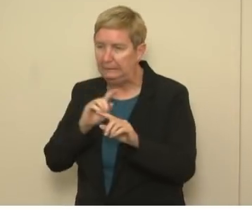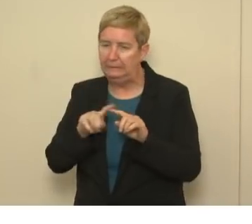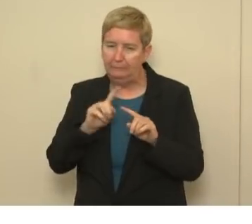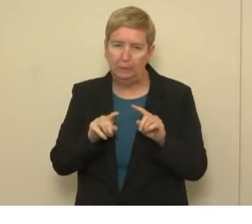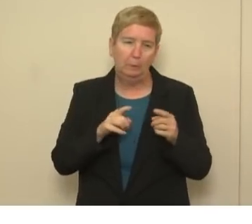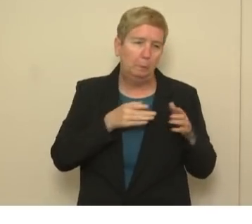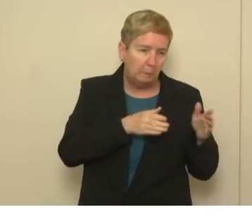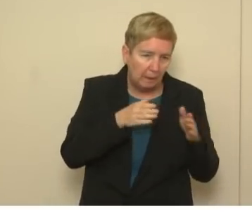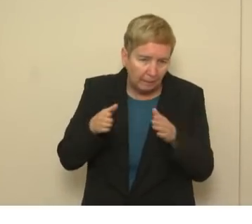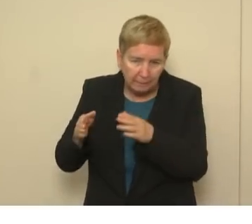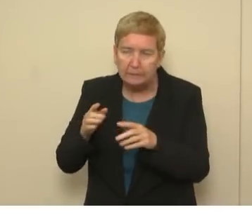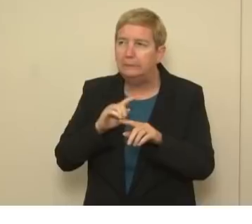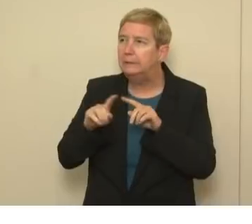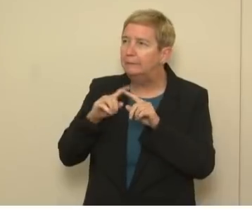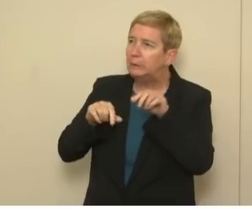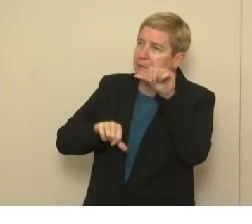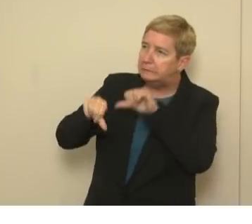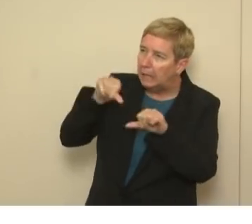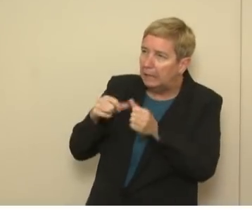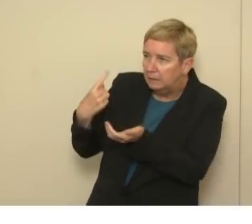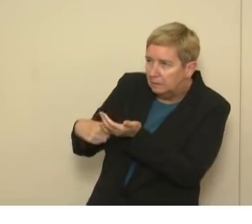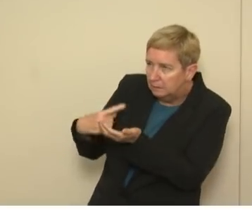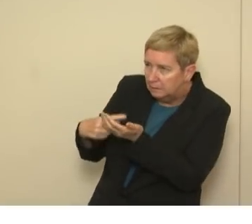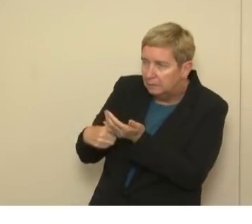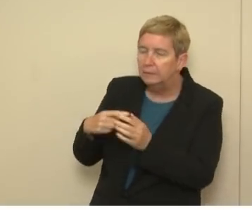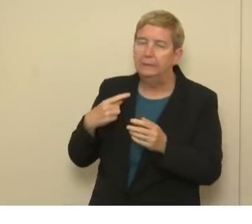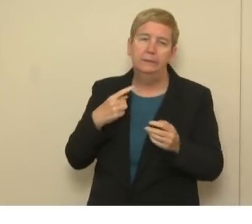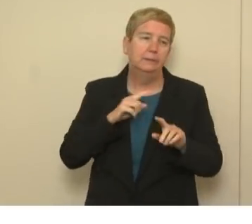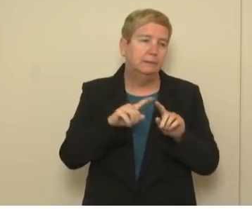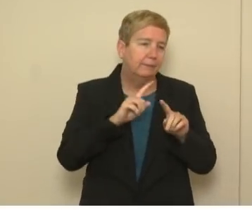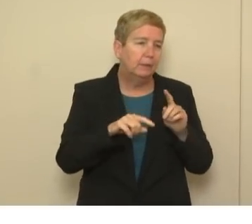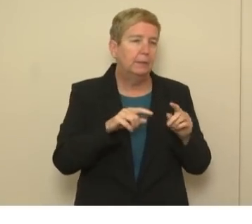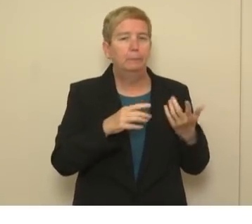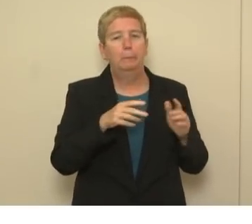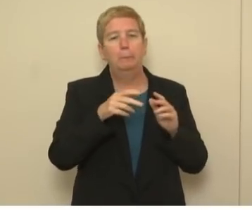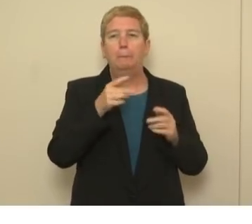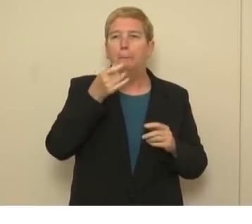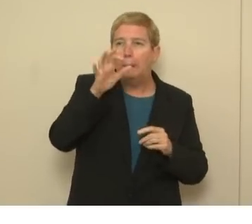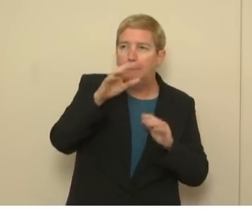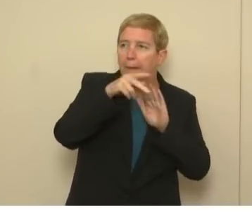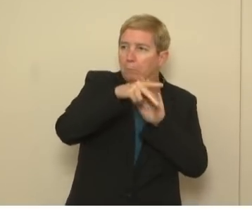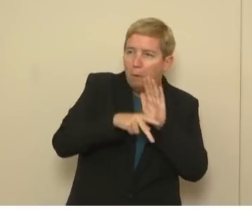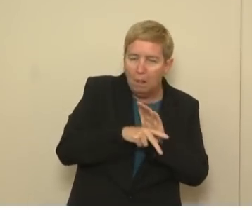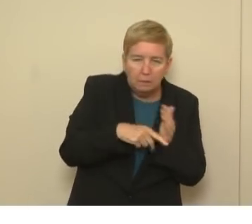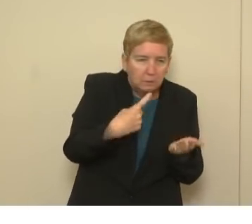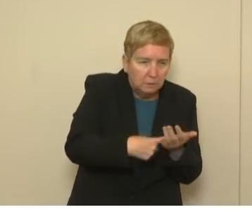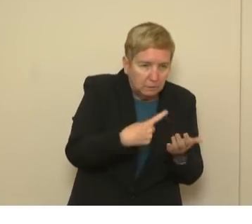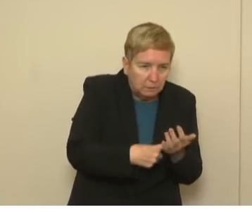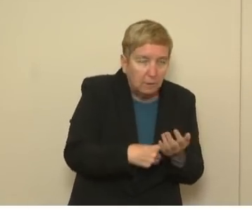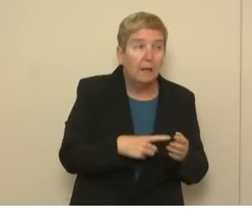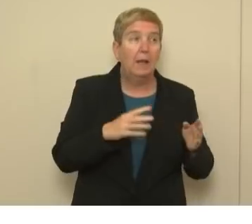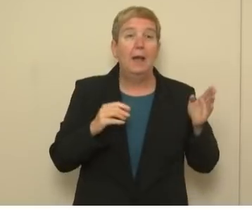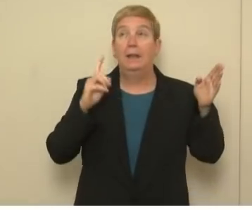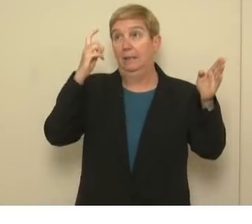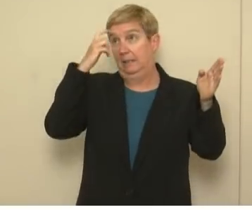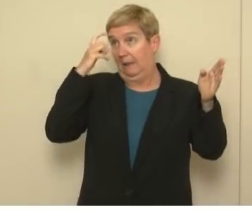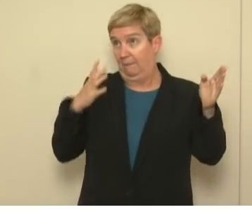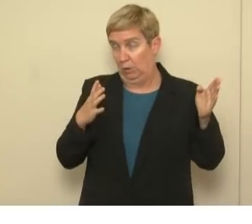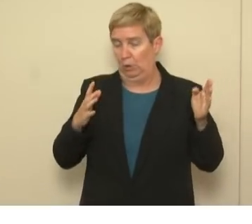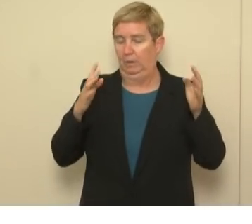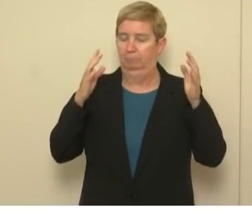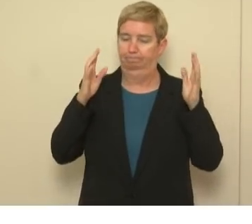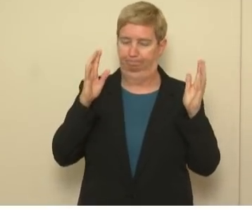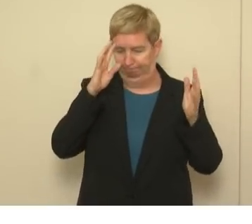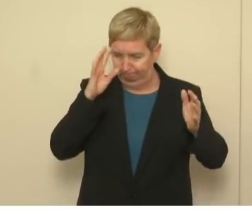scientific discussion, lots of public policy discussion. The governor made the final decision on the number